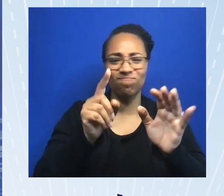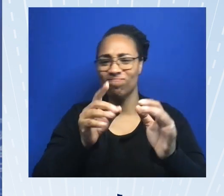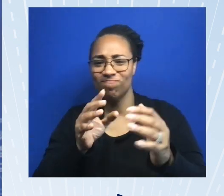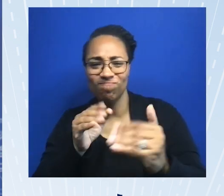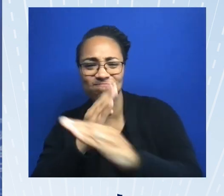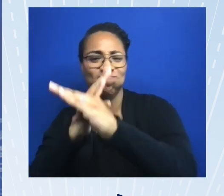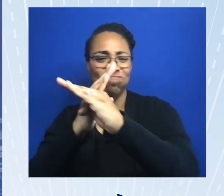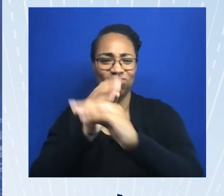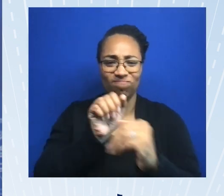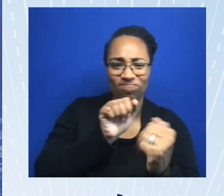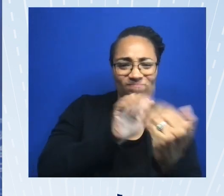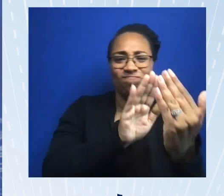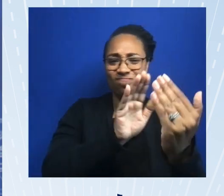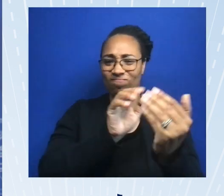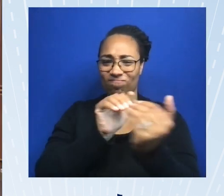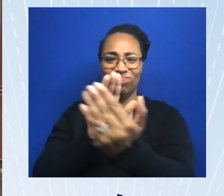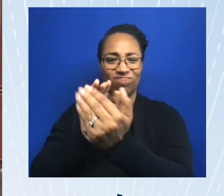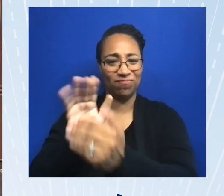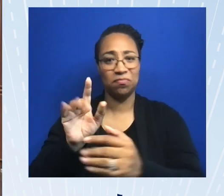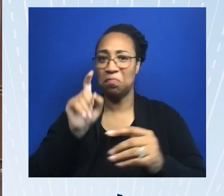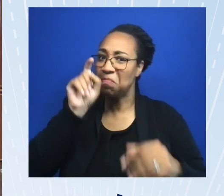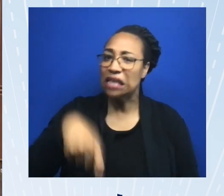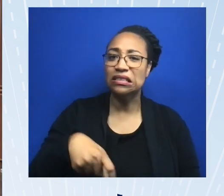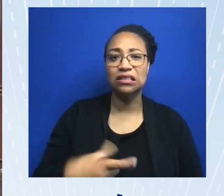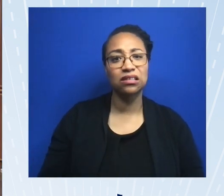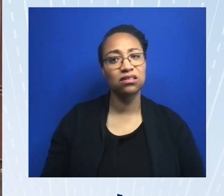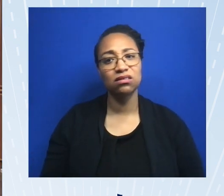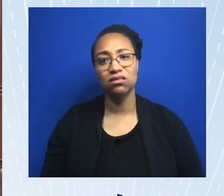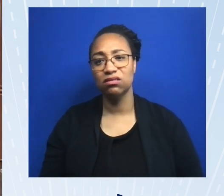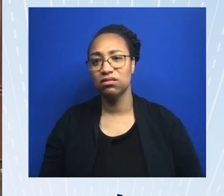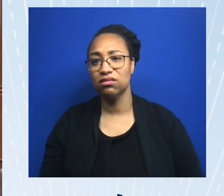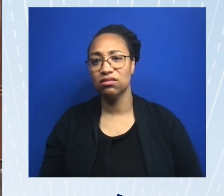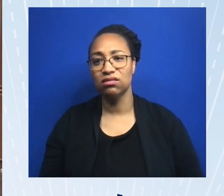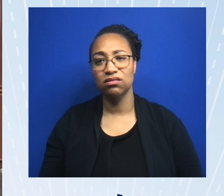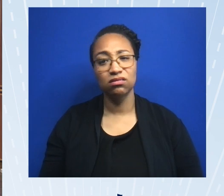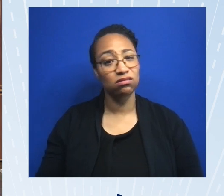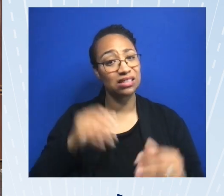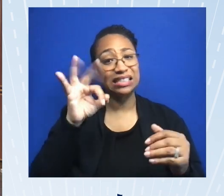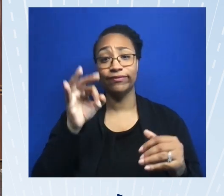now, when? And if not us, who?